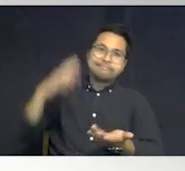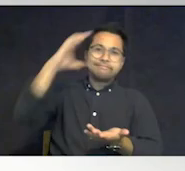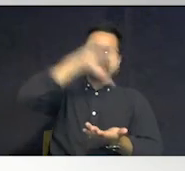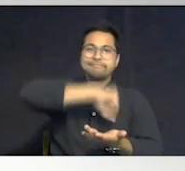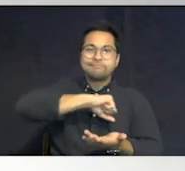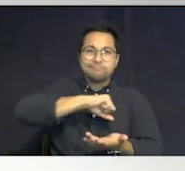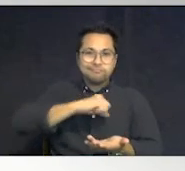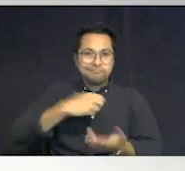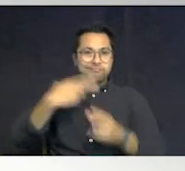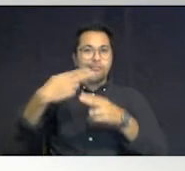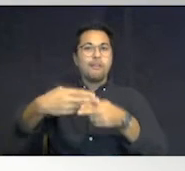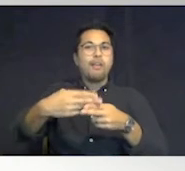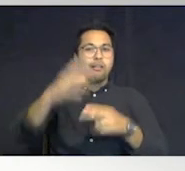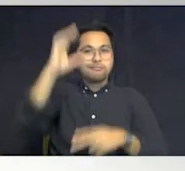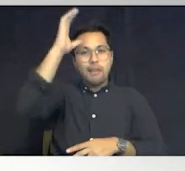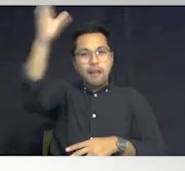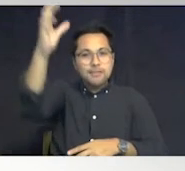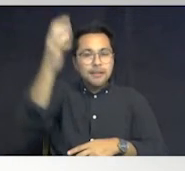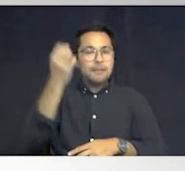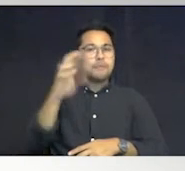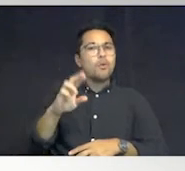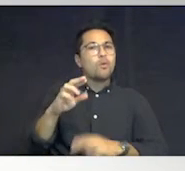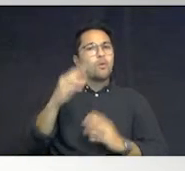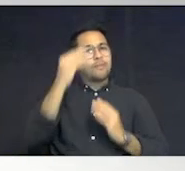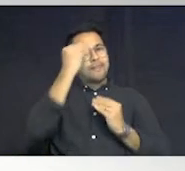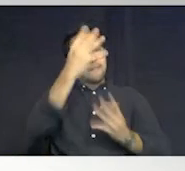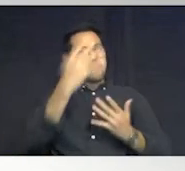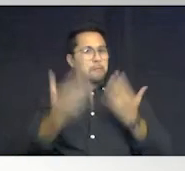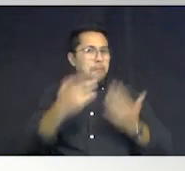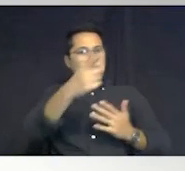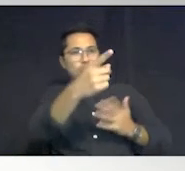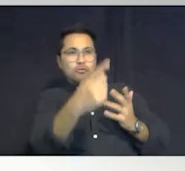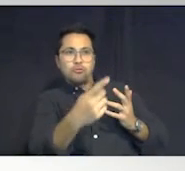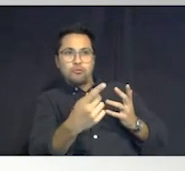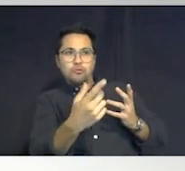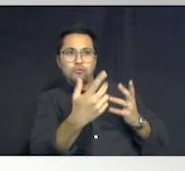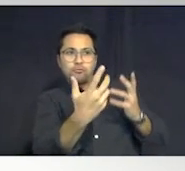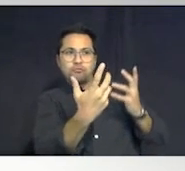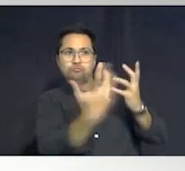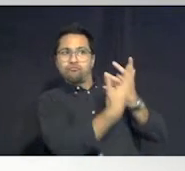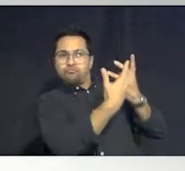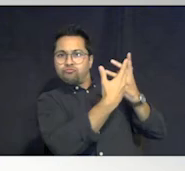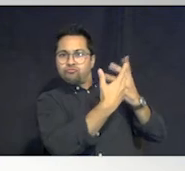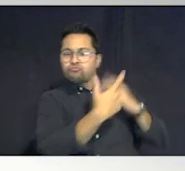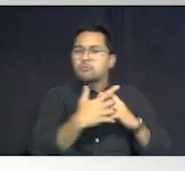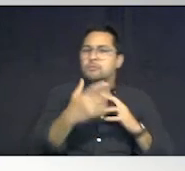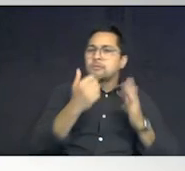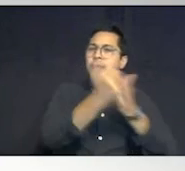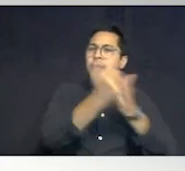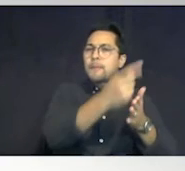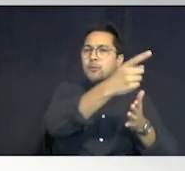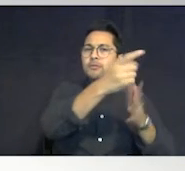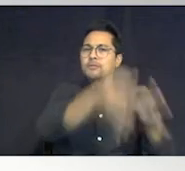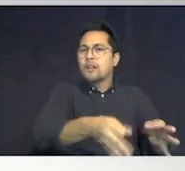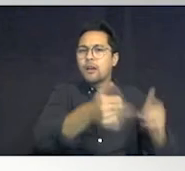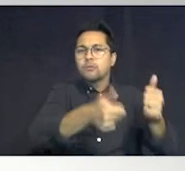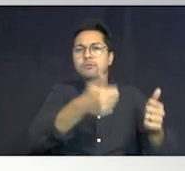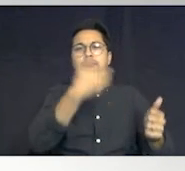concepts or information that may be pertinent to you to help you make a decision about which one to